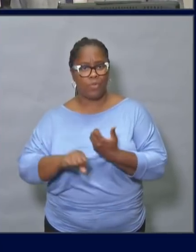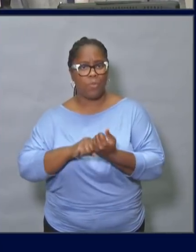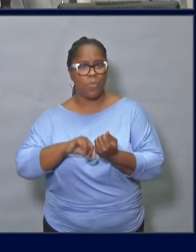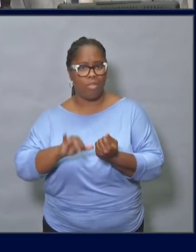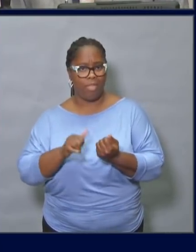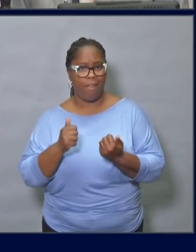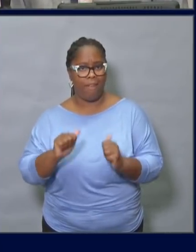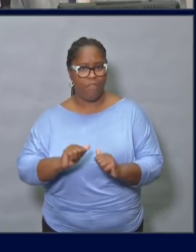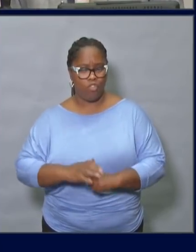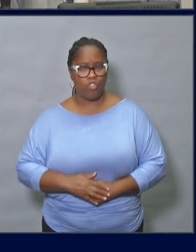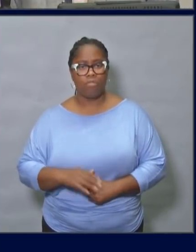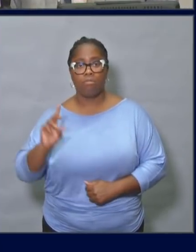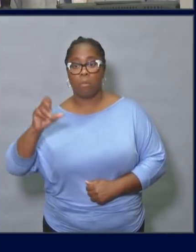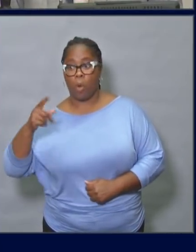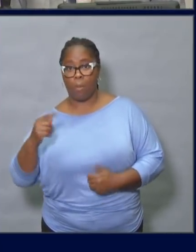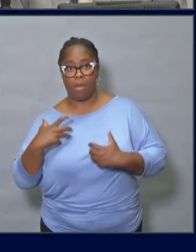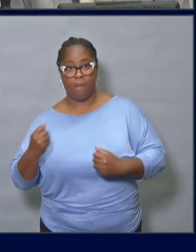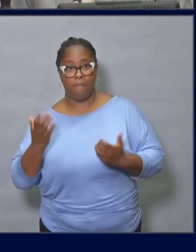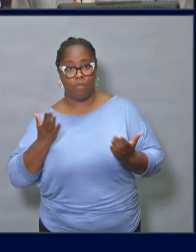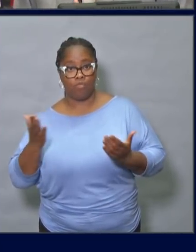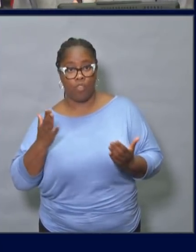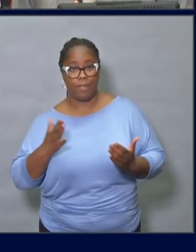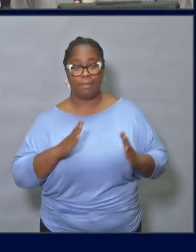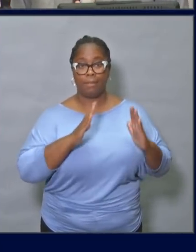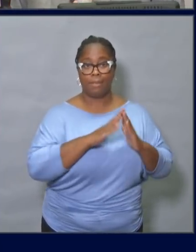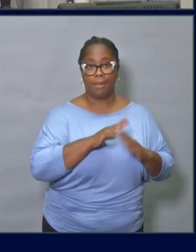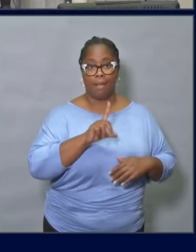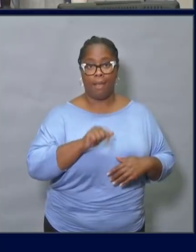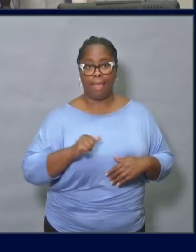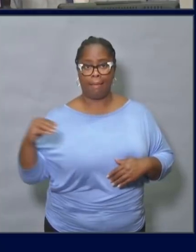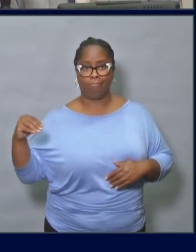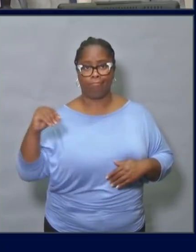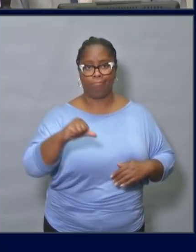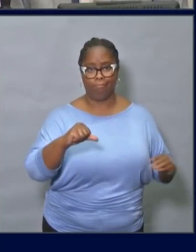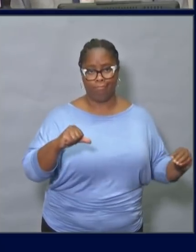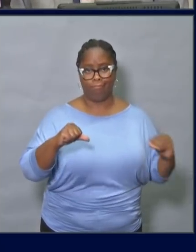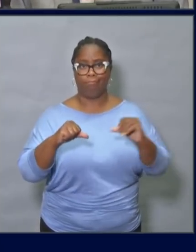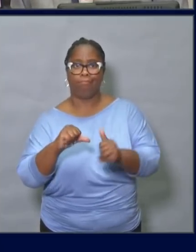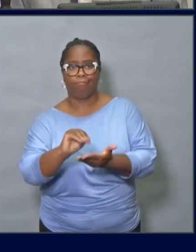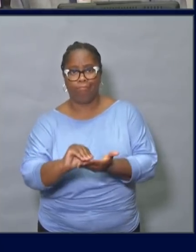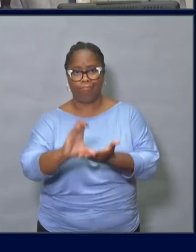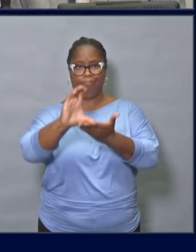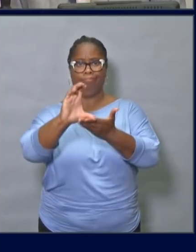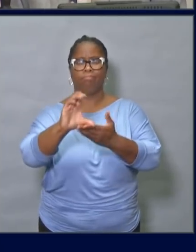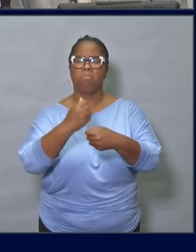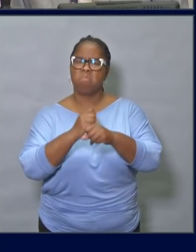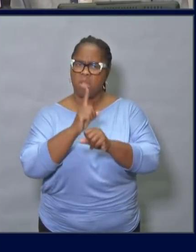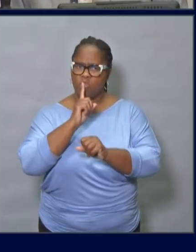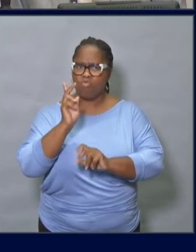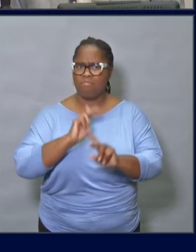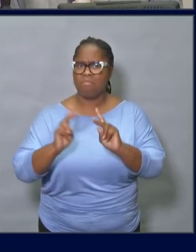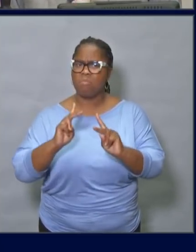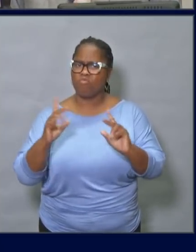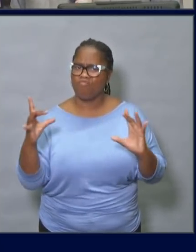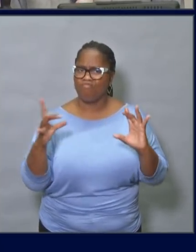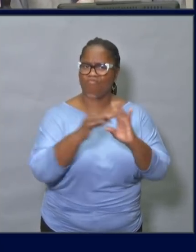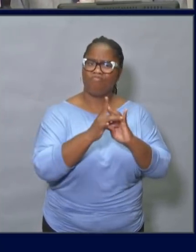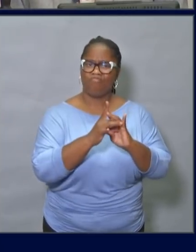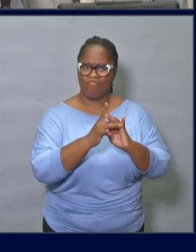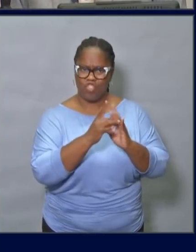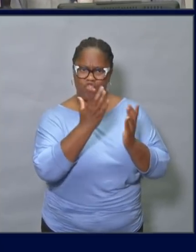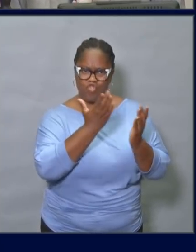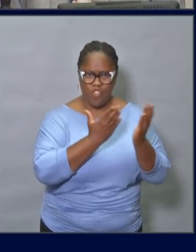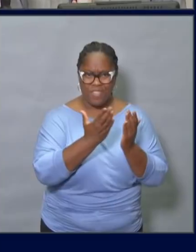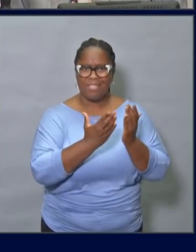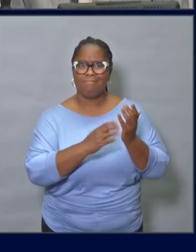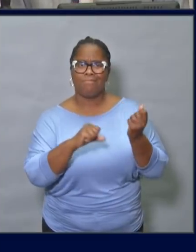Health Services and the City of LA are allocating additional resources to ensure that residents are connected to services and